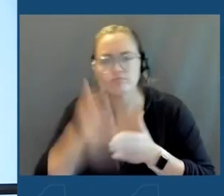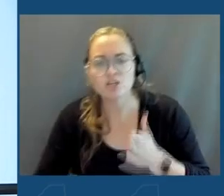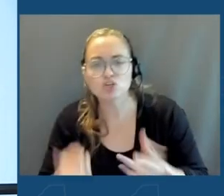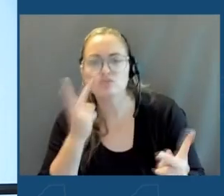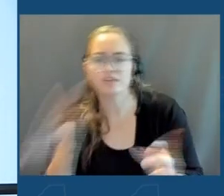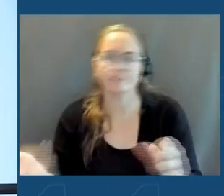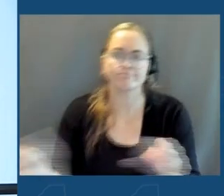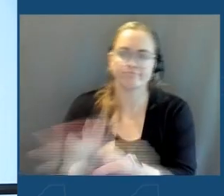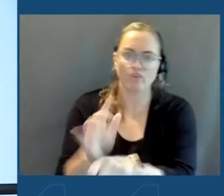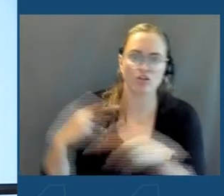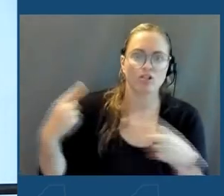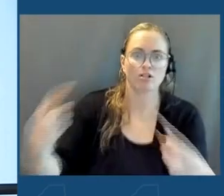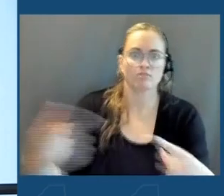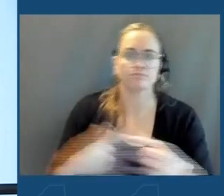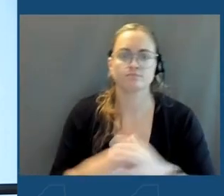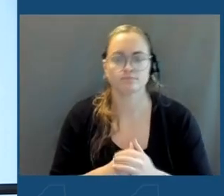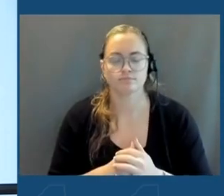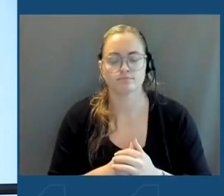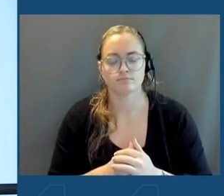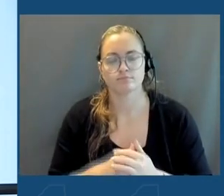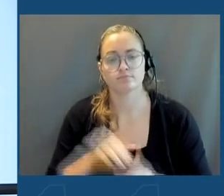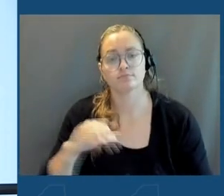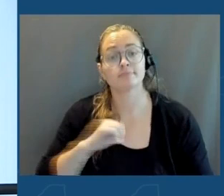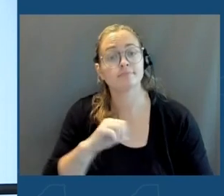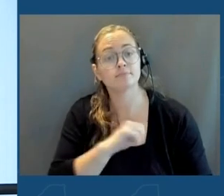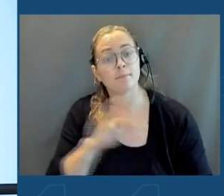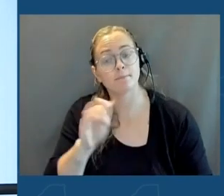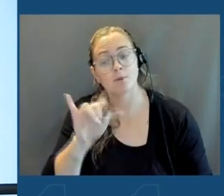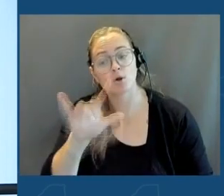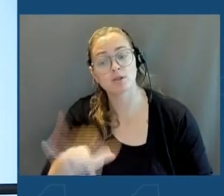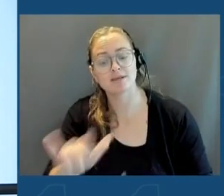you're here today. Assemblyman Barkley, nice to see you again, sir.